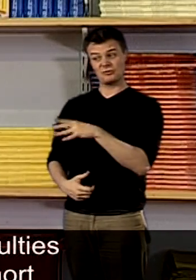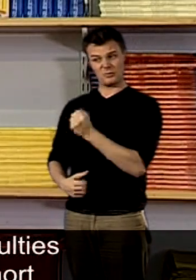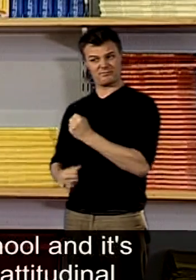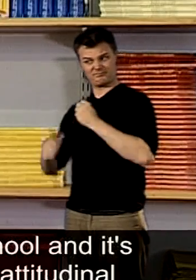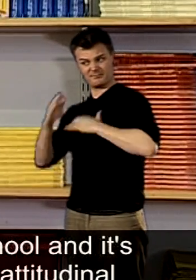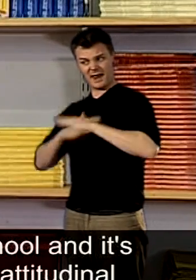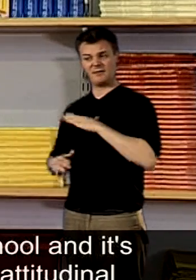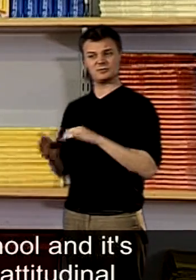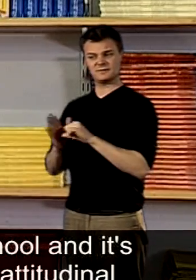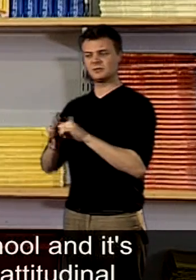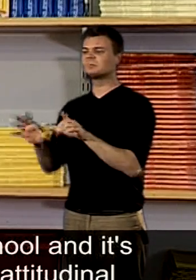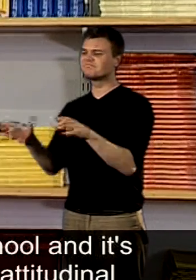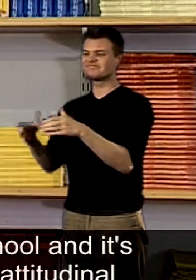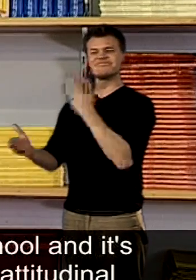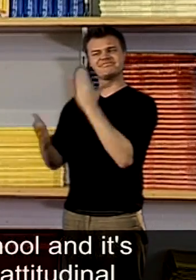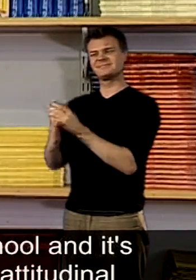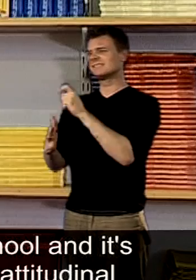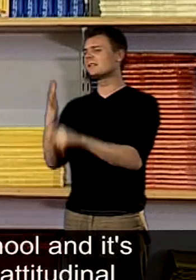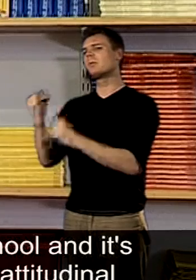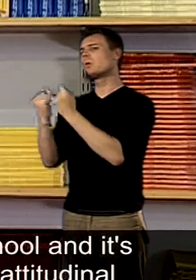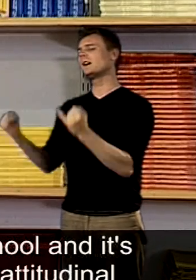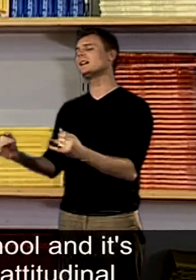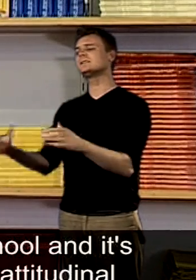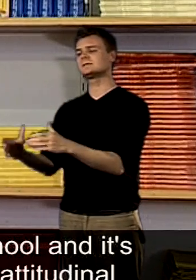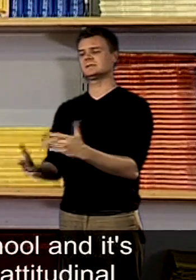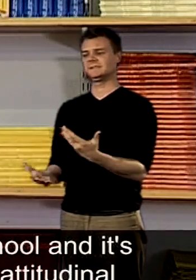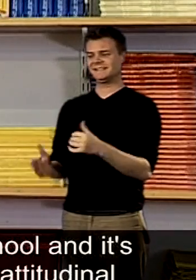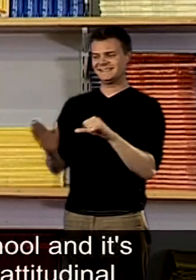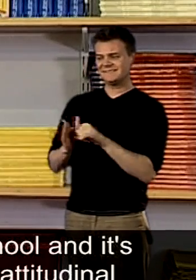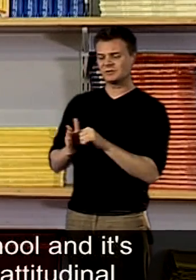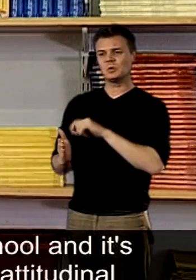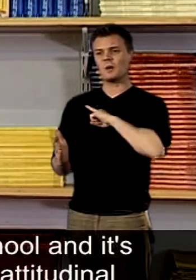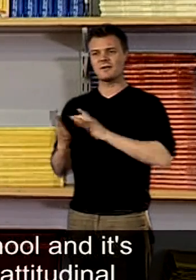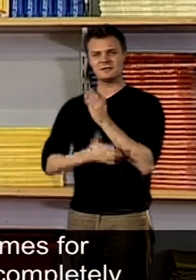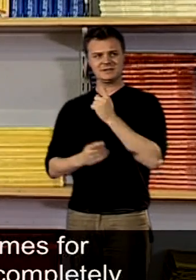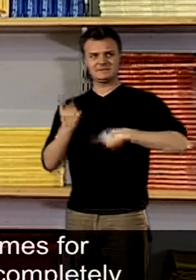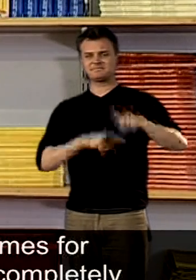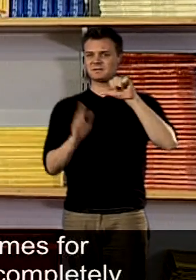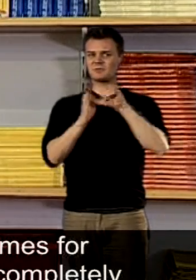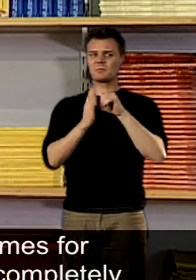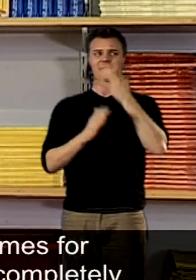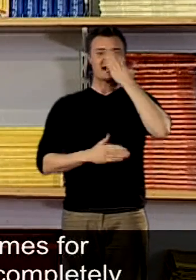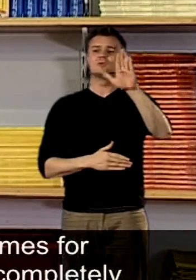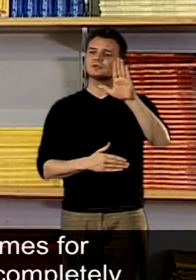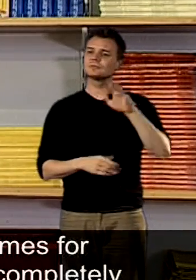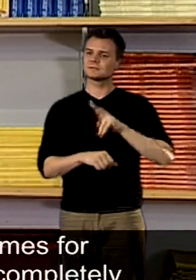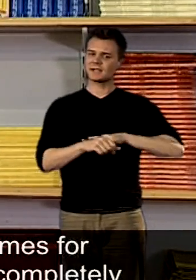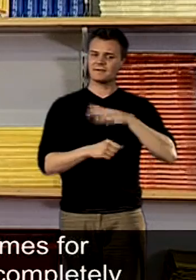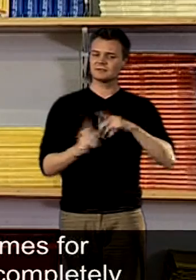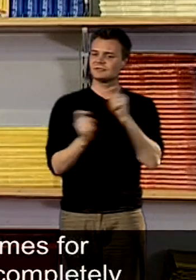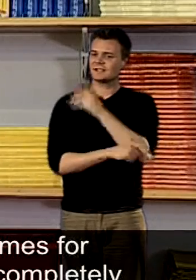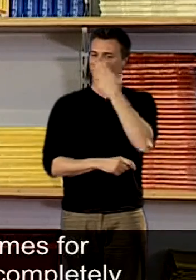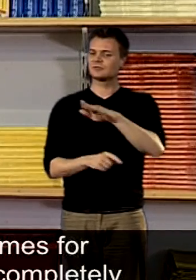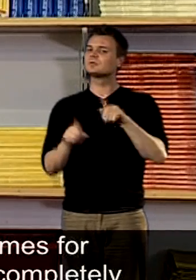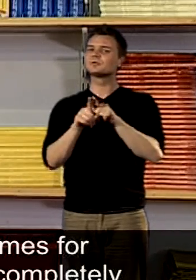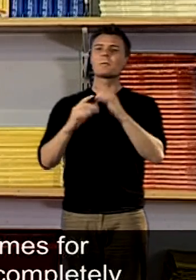disabled cohort of children that we've got in the school. And it's particularly difficult because it's an attitudinal change for staff as well, and